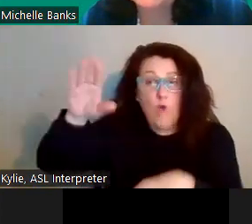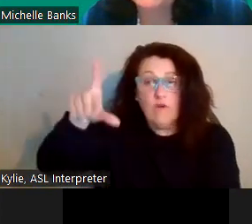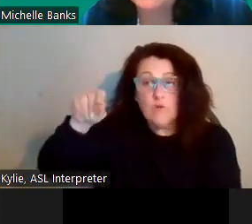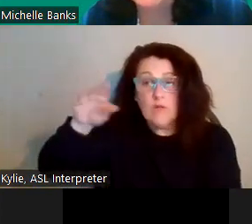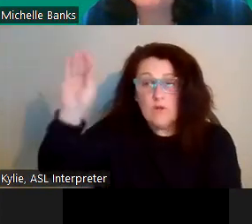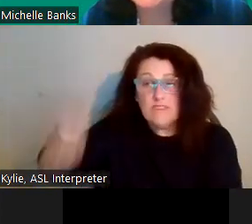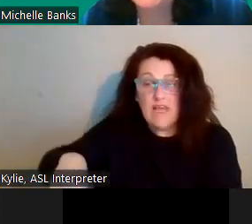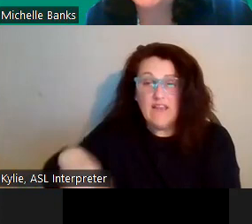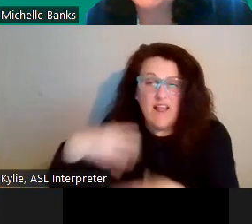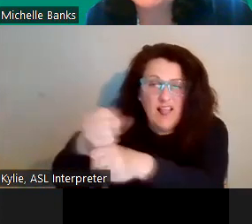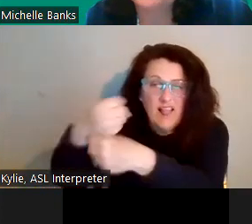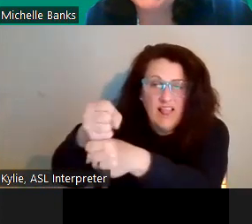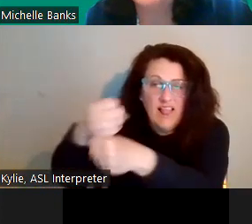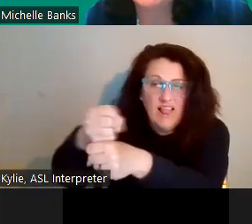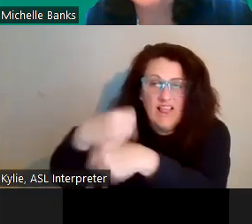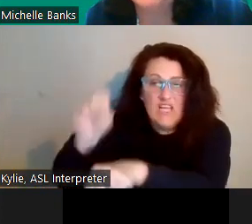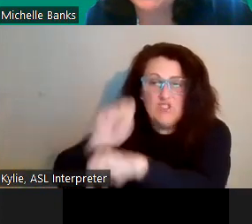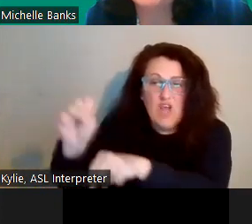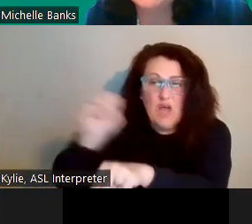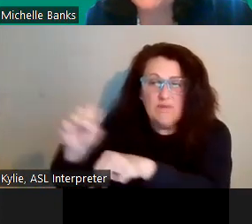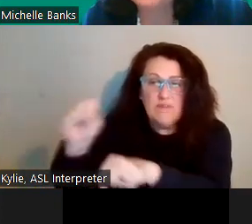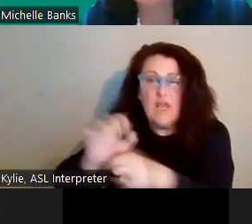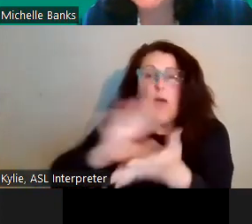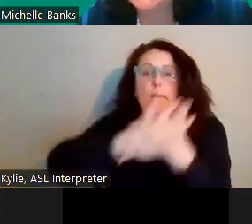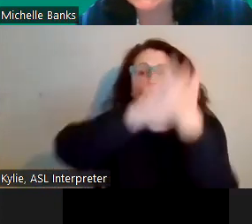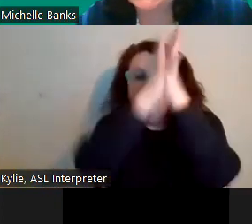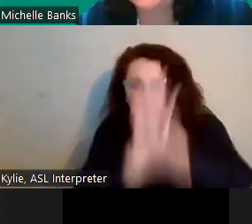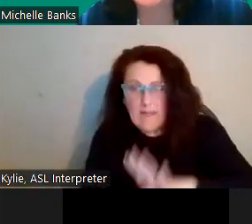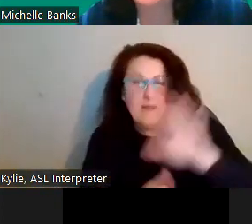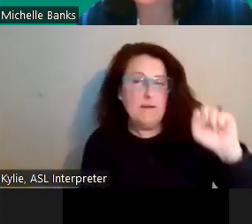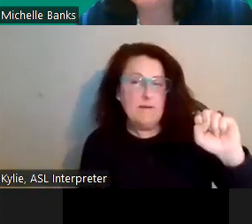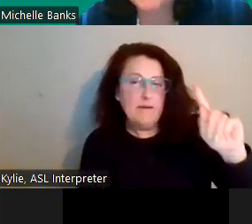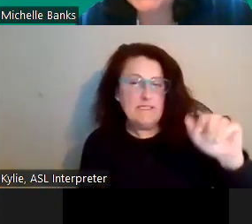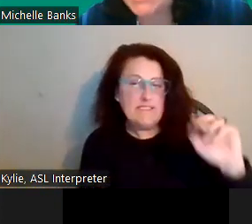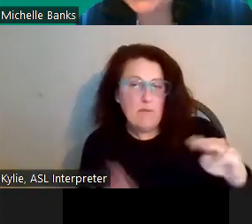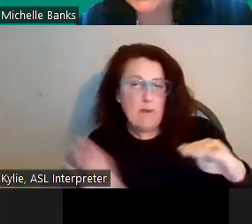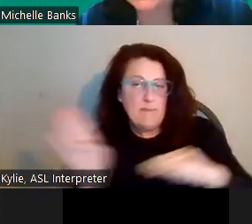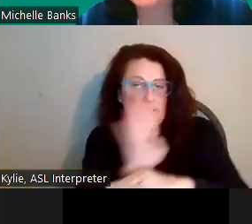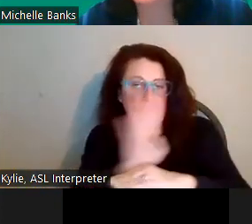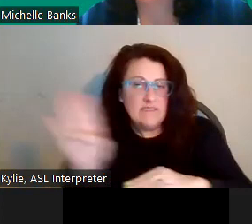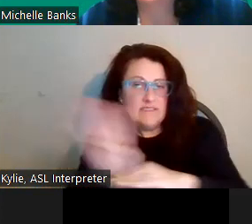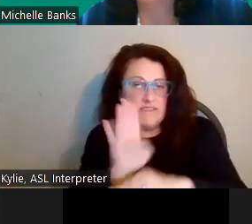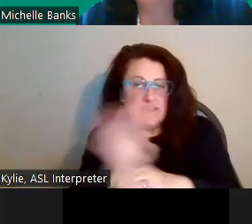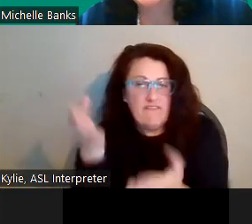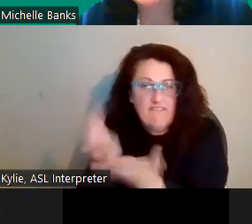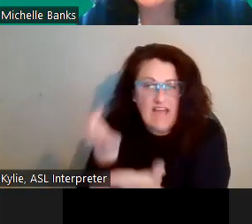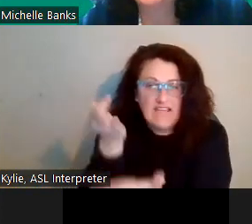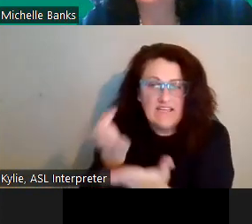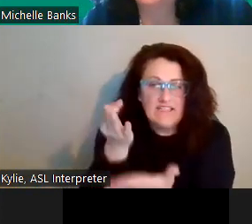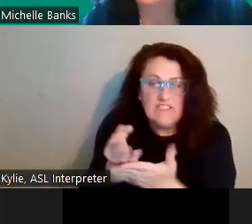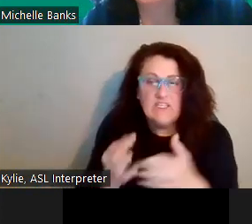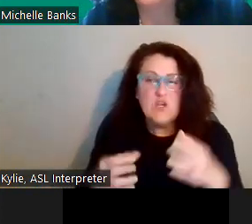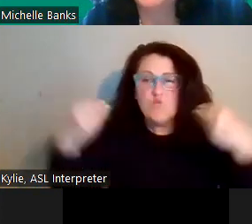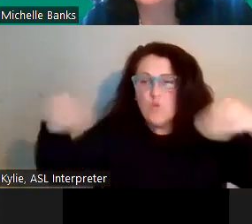manufacturing jobs in Massachusetts have become STEM jobs. Business services, financial services,